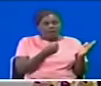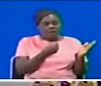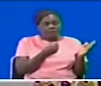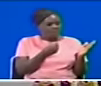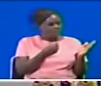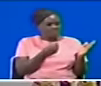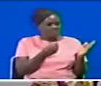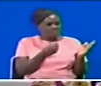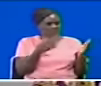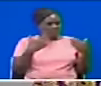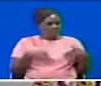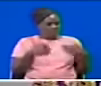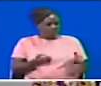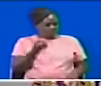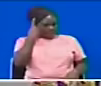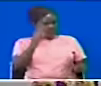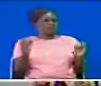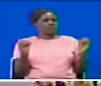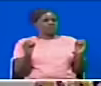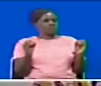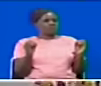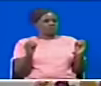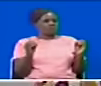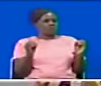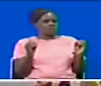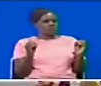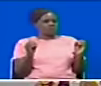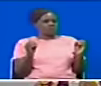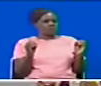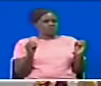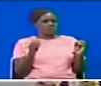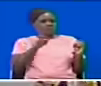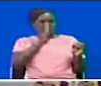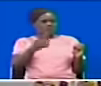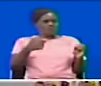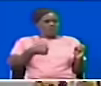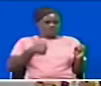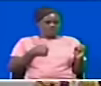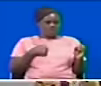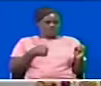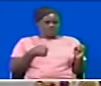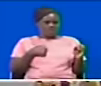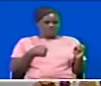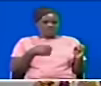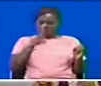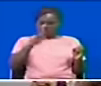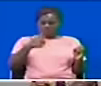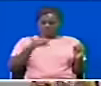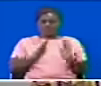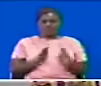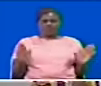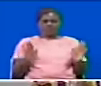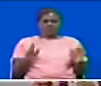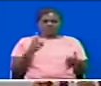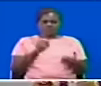place, people will not understand you. So be you, be me. Let me be Beatrice and just do it my Beatrice way. If I'm